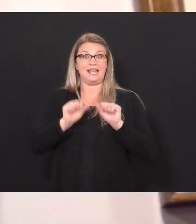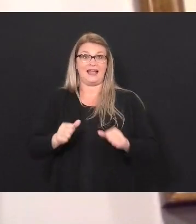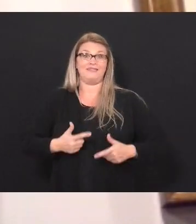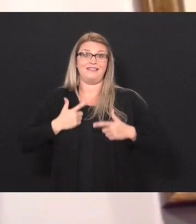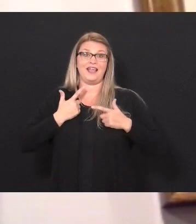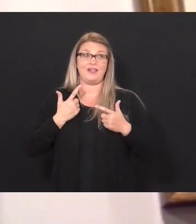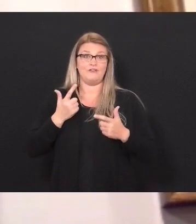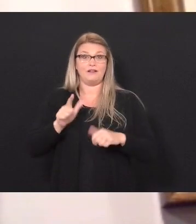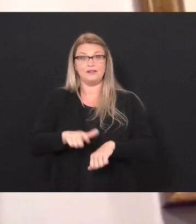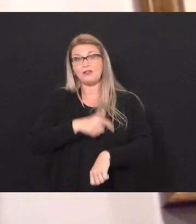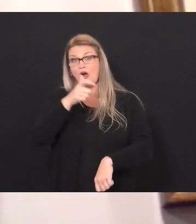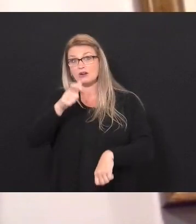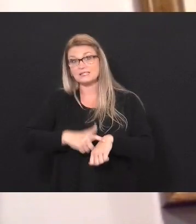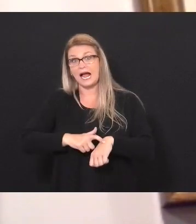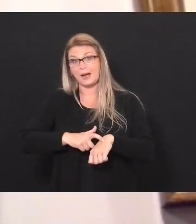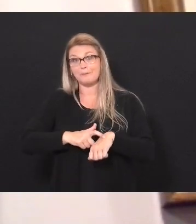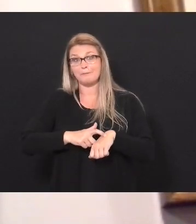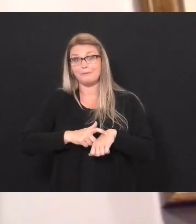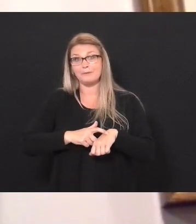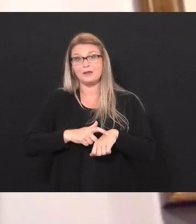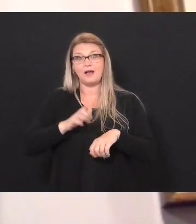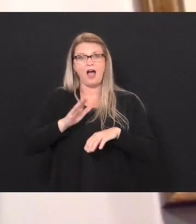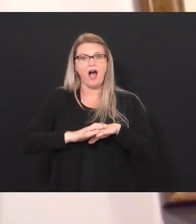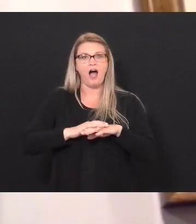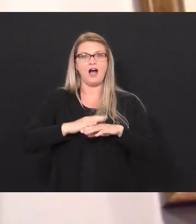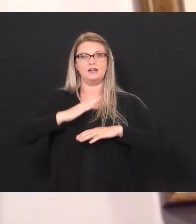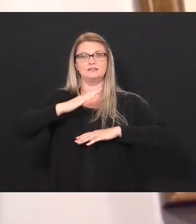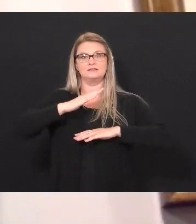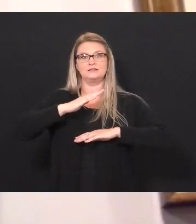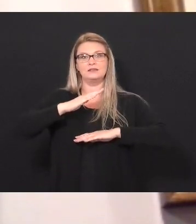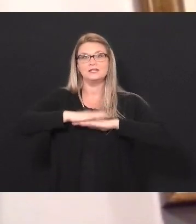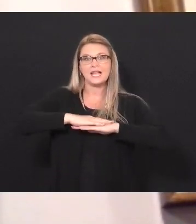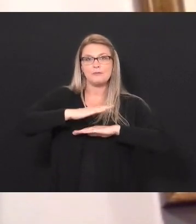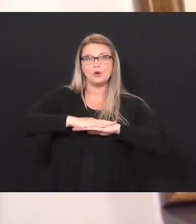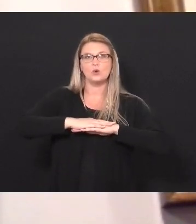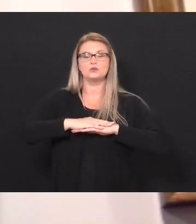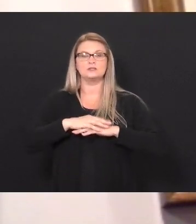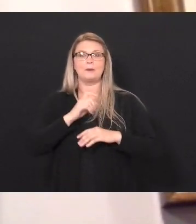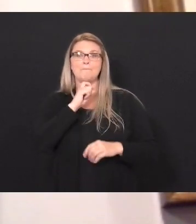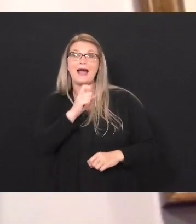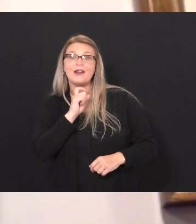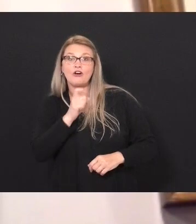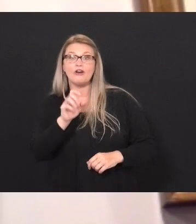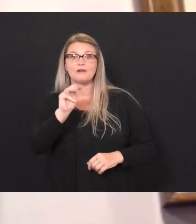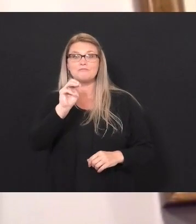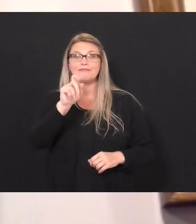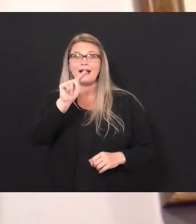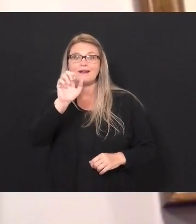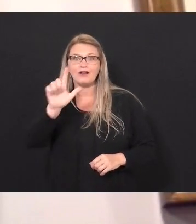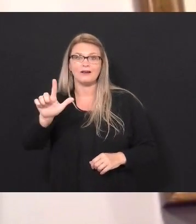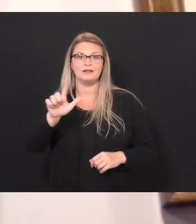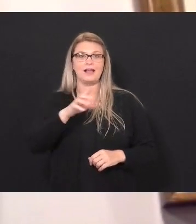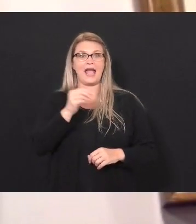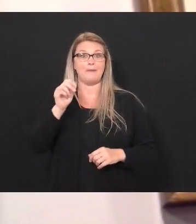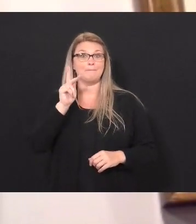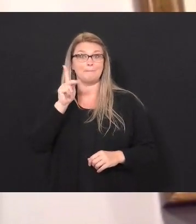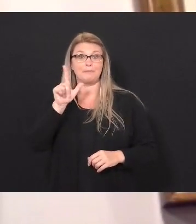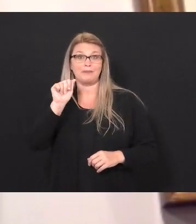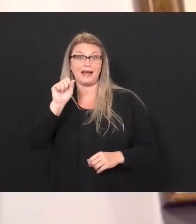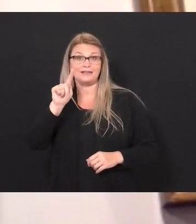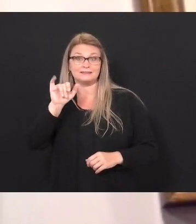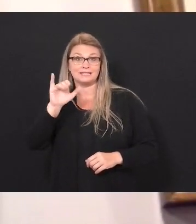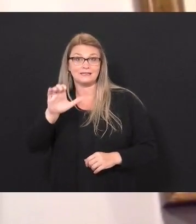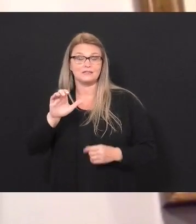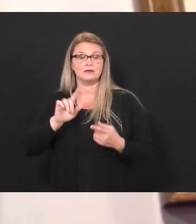time on substances like cardboard, like stainless steel, like plastic, and that we know that we